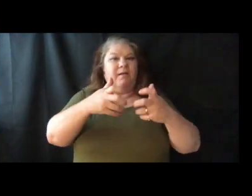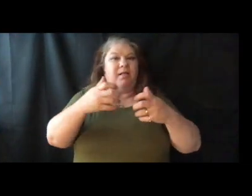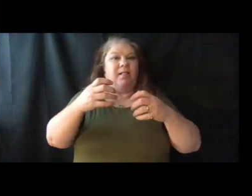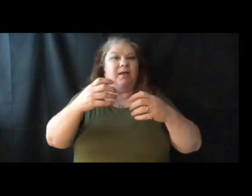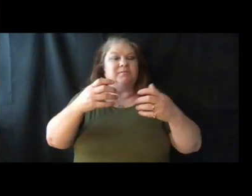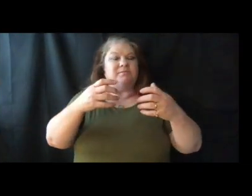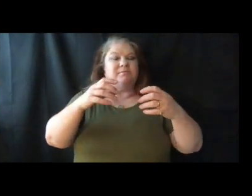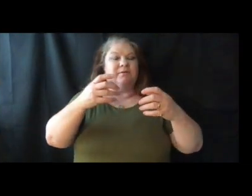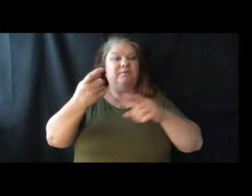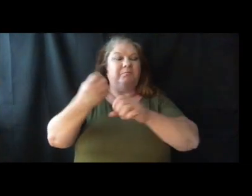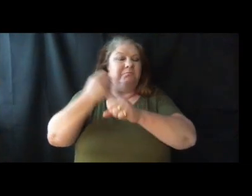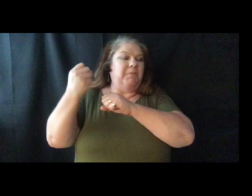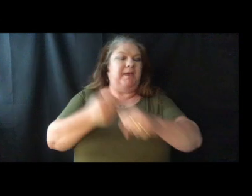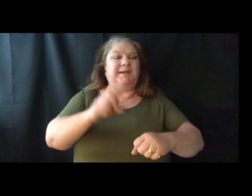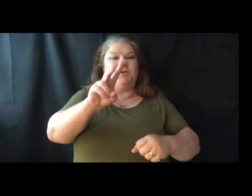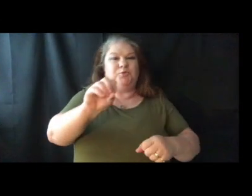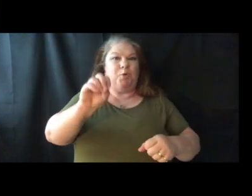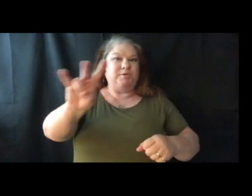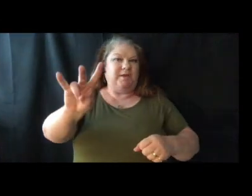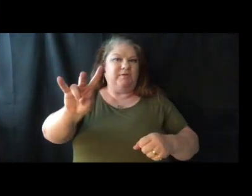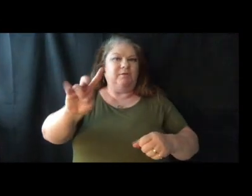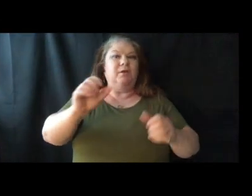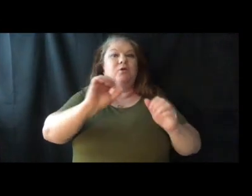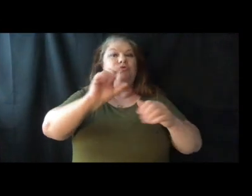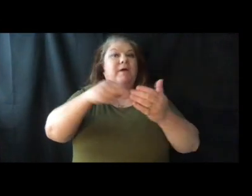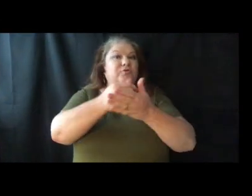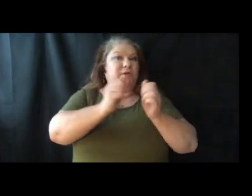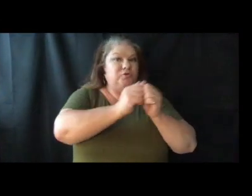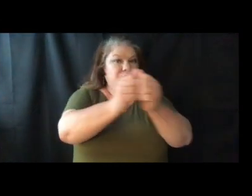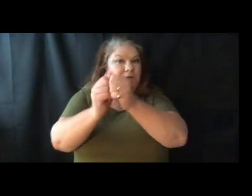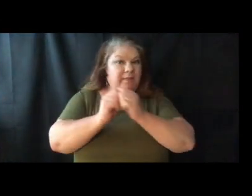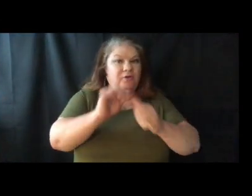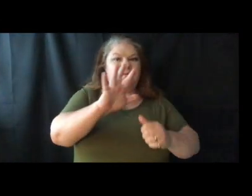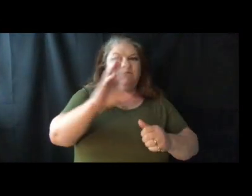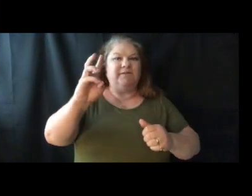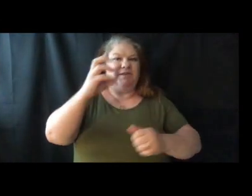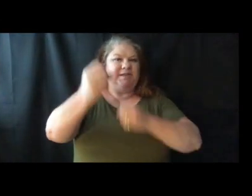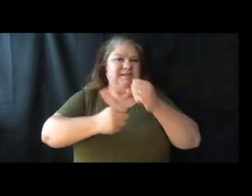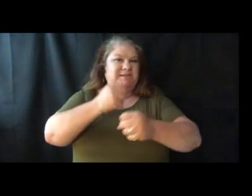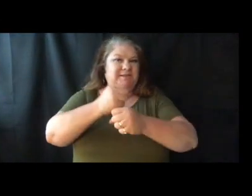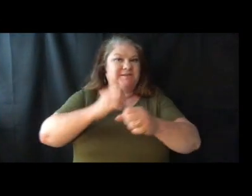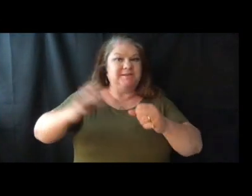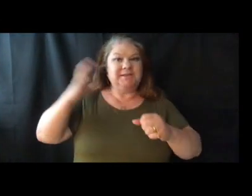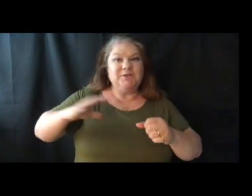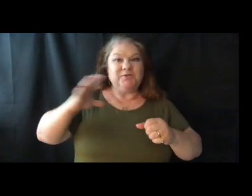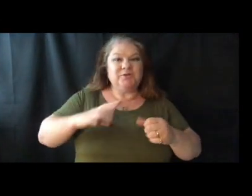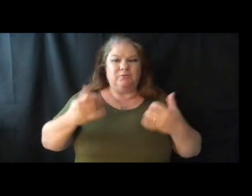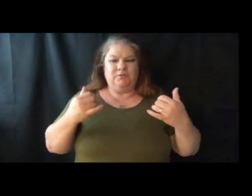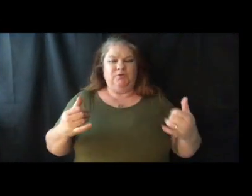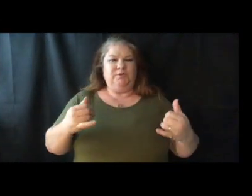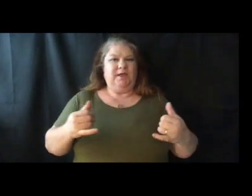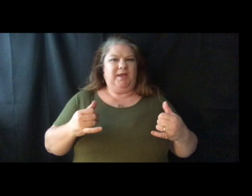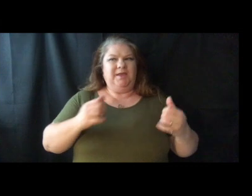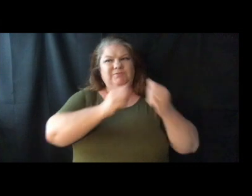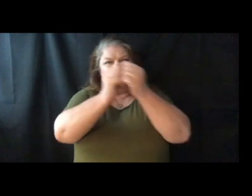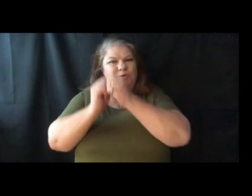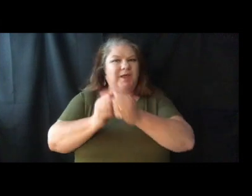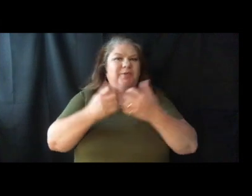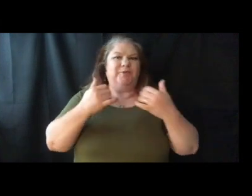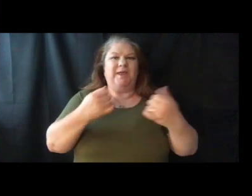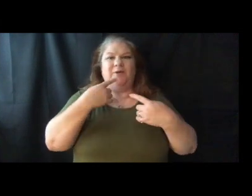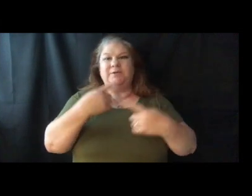Mighty 207. We graduated together 56 years ago, and today we're together to